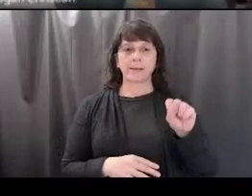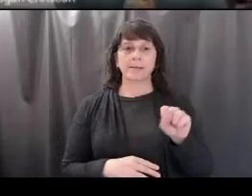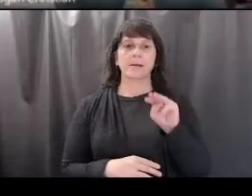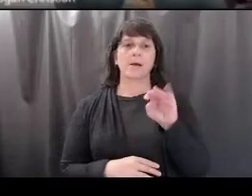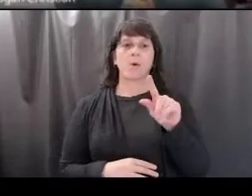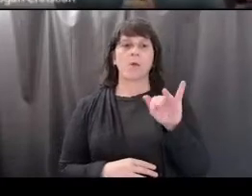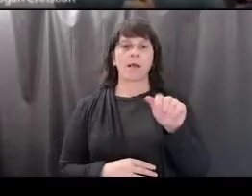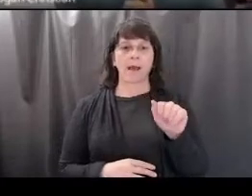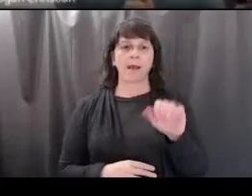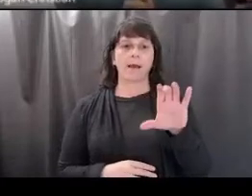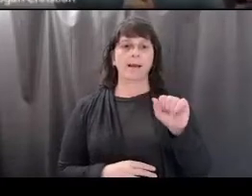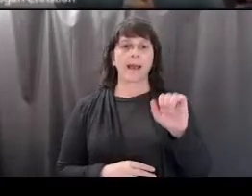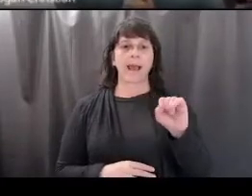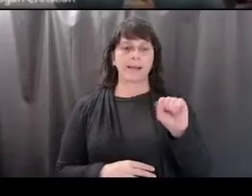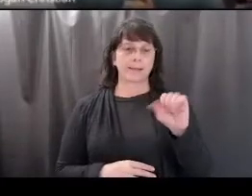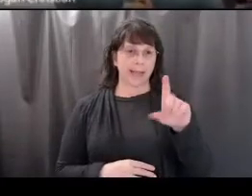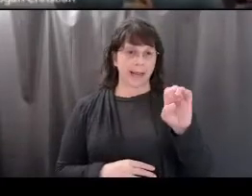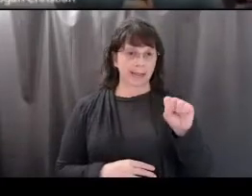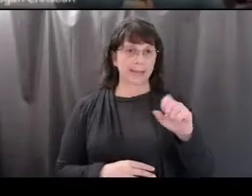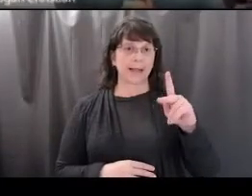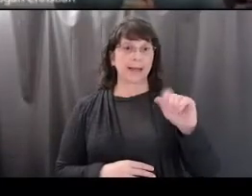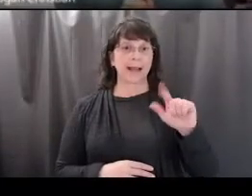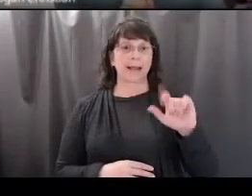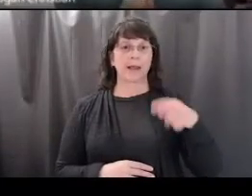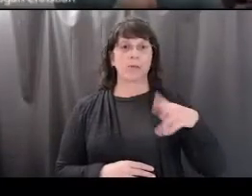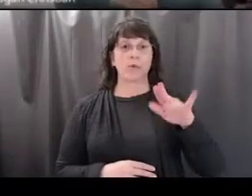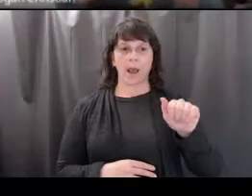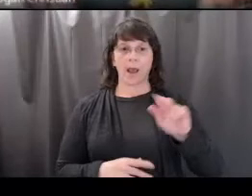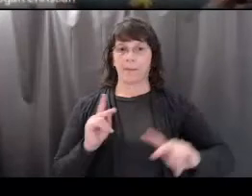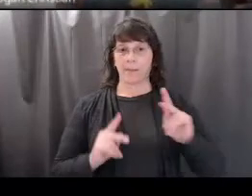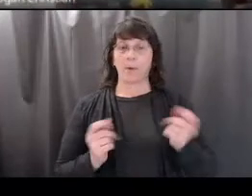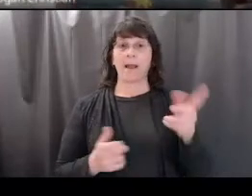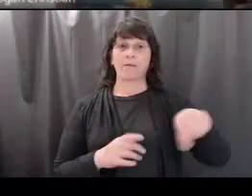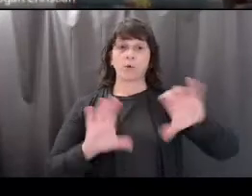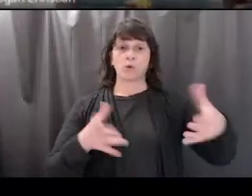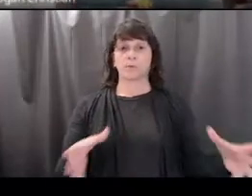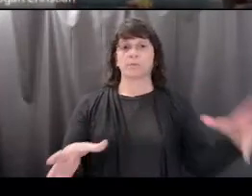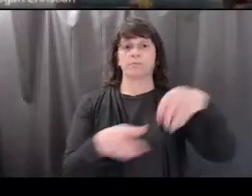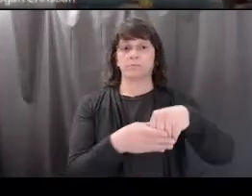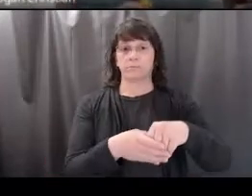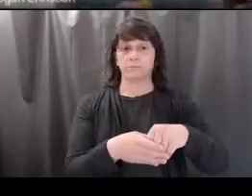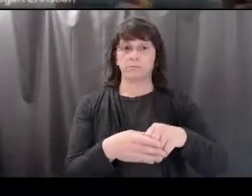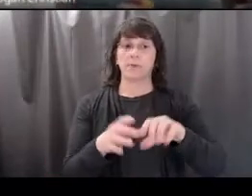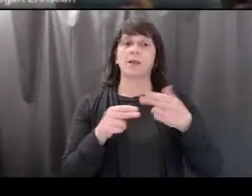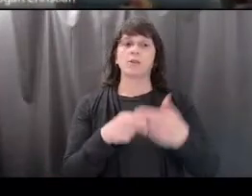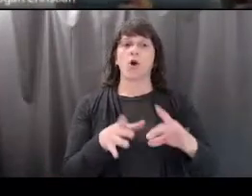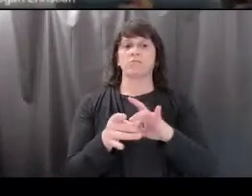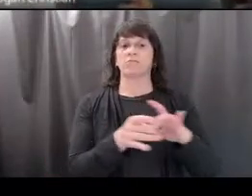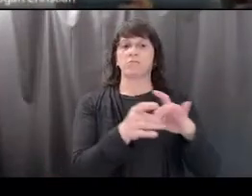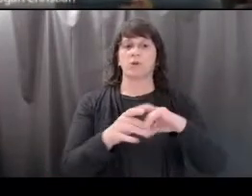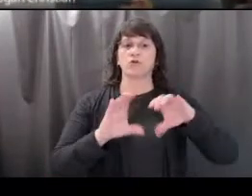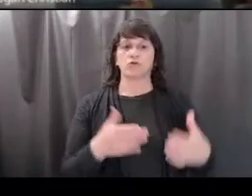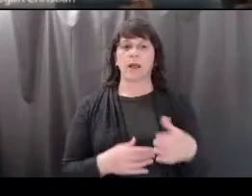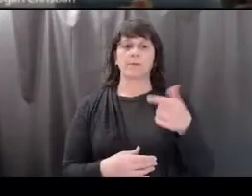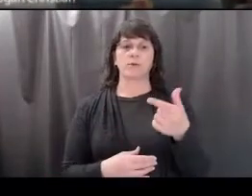Molalla, Cascades, and Kalapuya peoples, and many of those groups are now part of what are called the Confederated